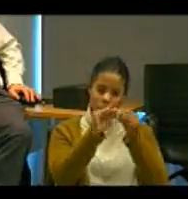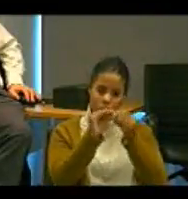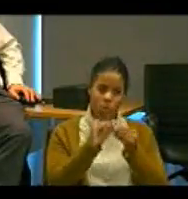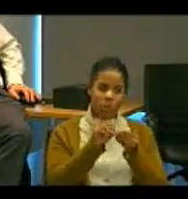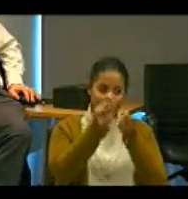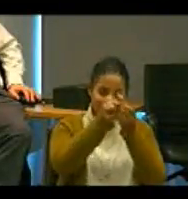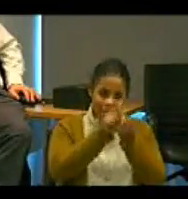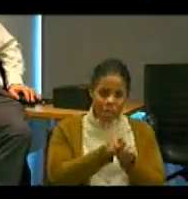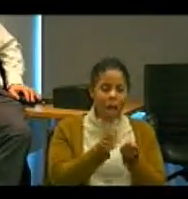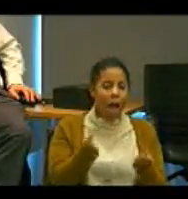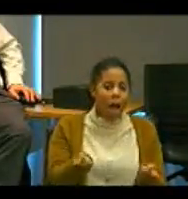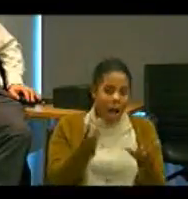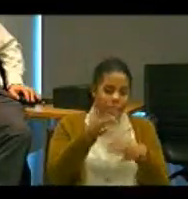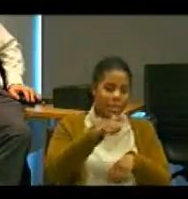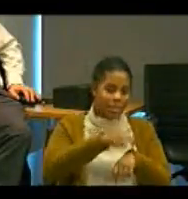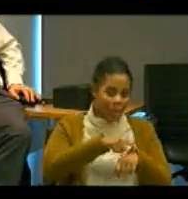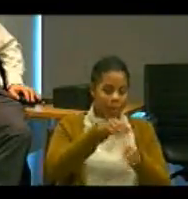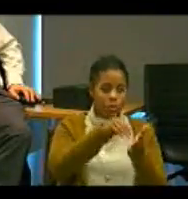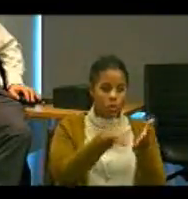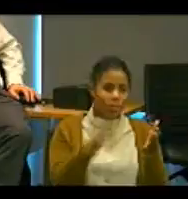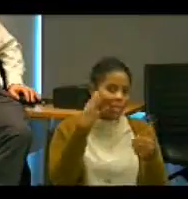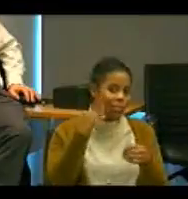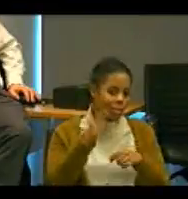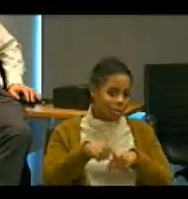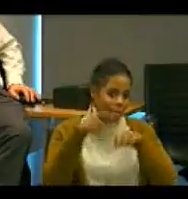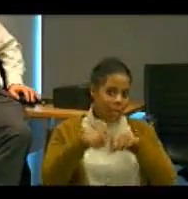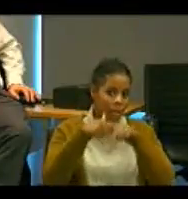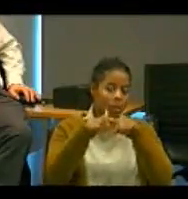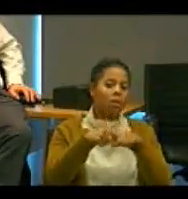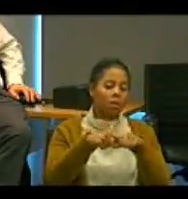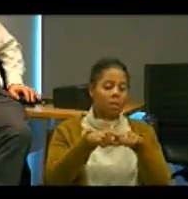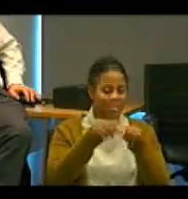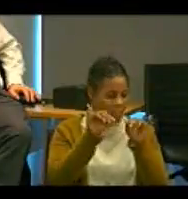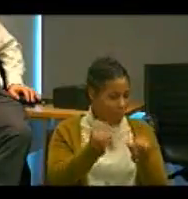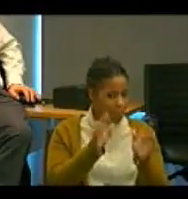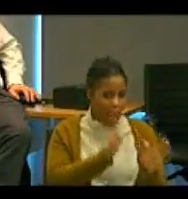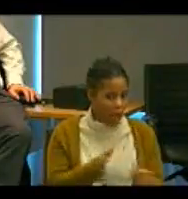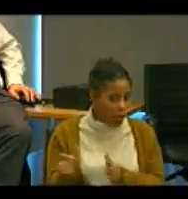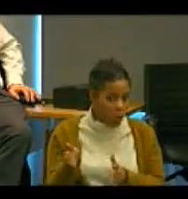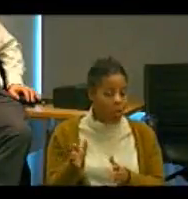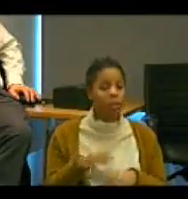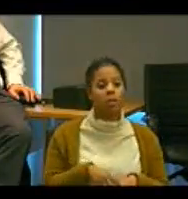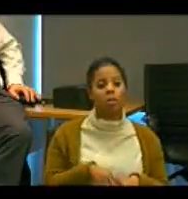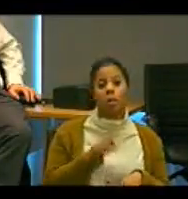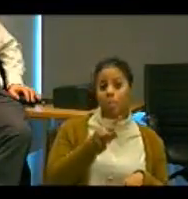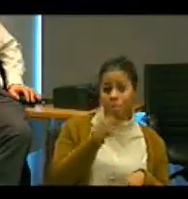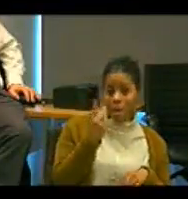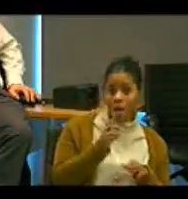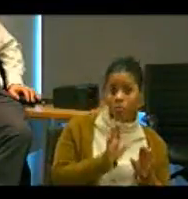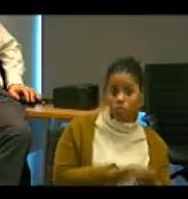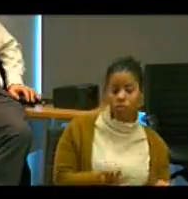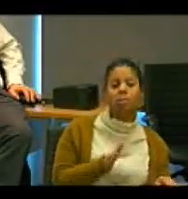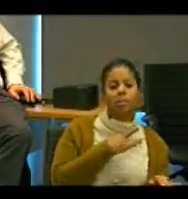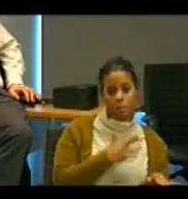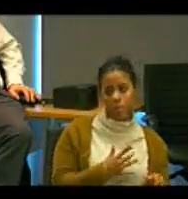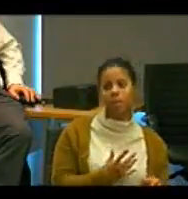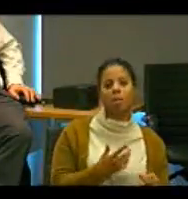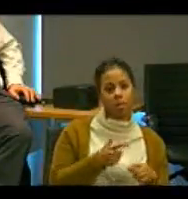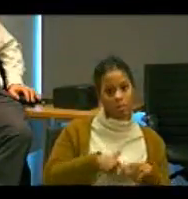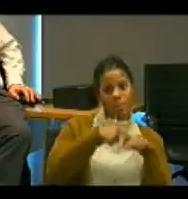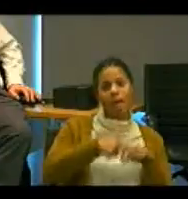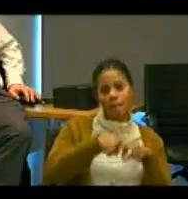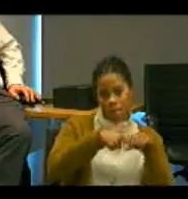been suspended, we find the same pattern. Children who are black are more likely to experience more suspensions. Not children